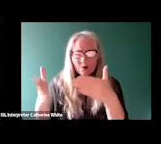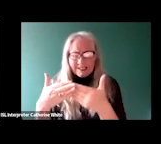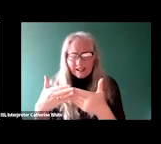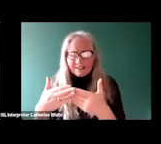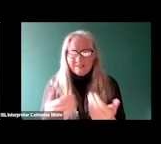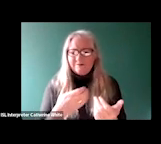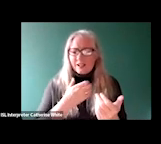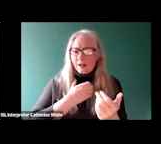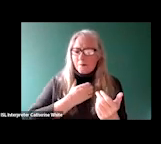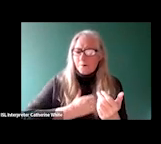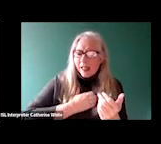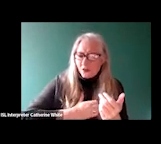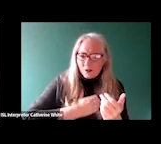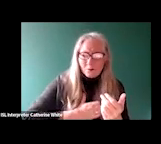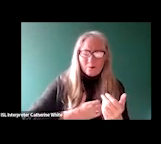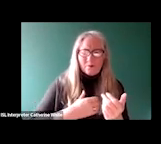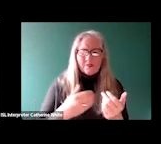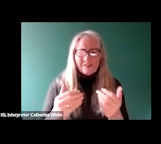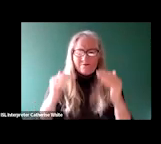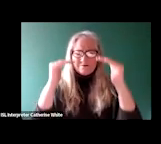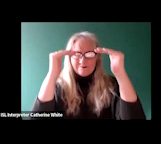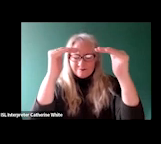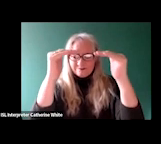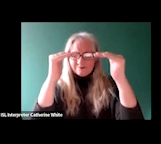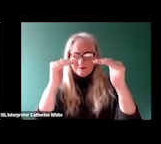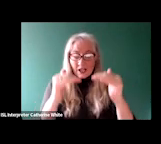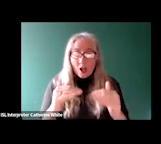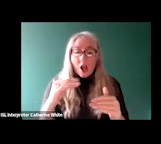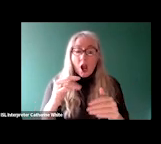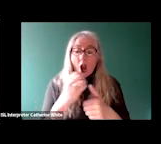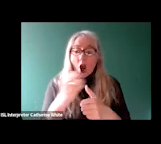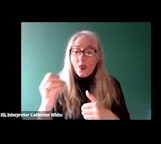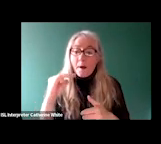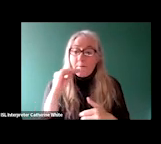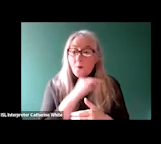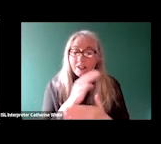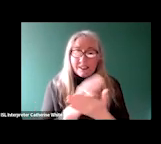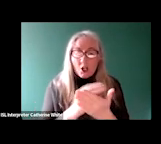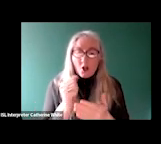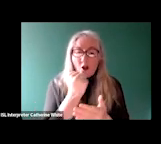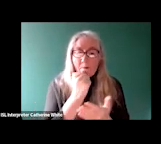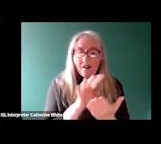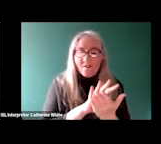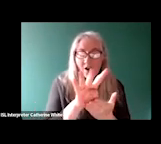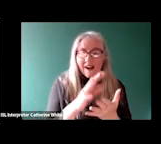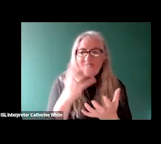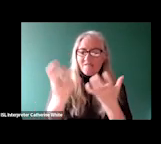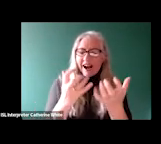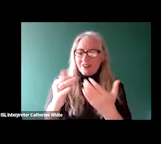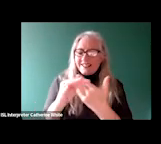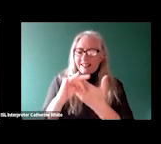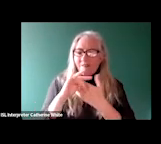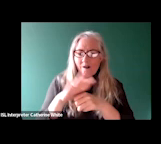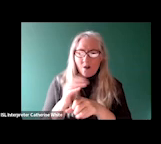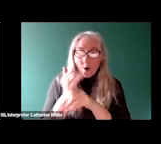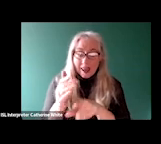sanitary accommodations. And again, another important section there, 14, fire safety for all, which is